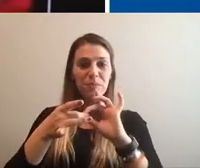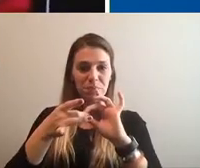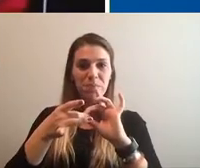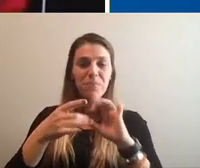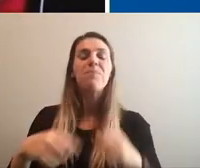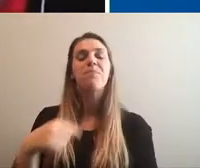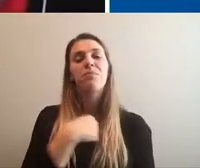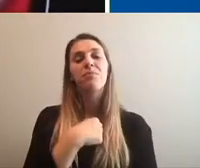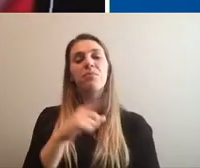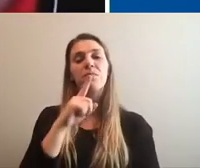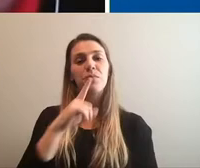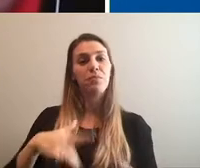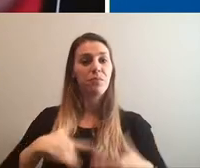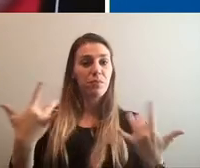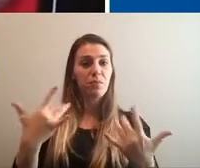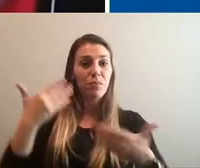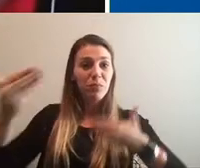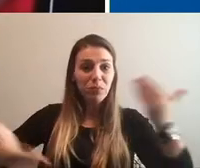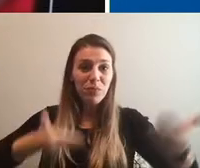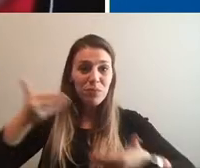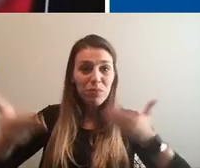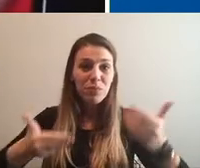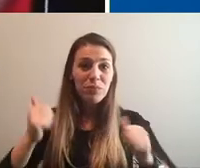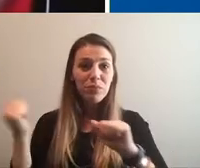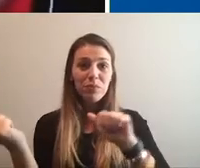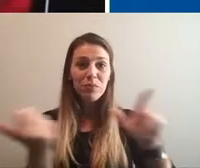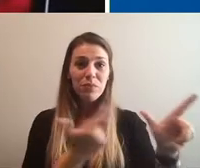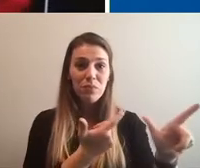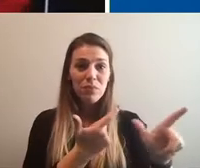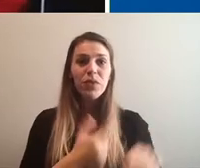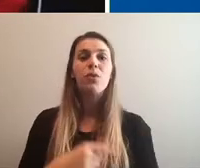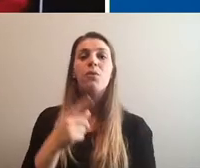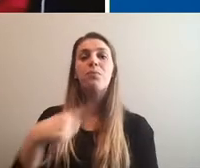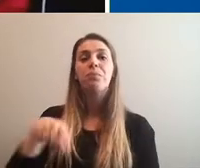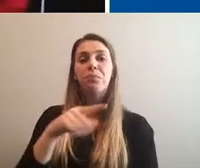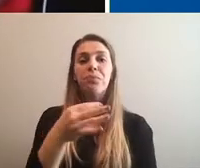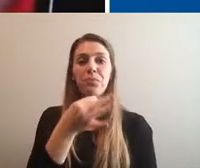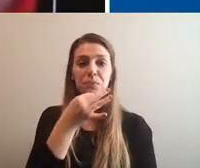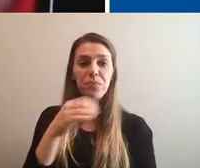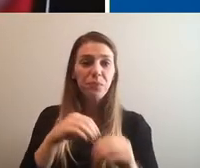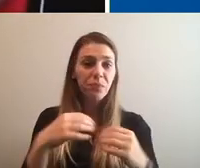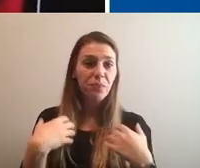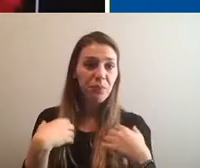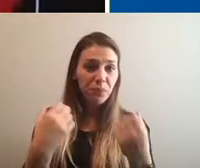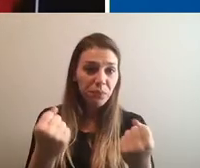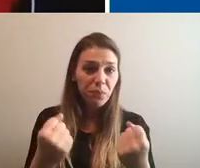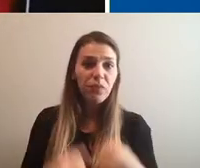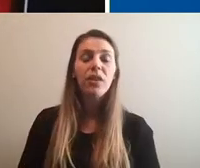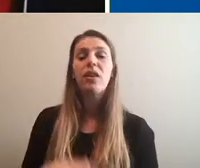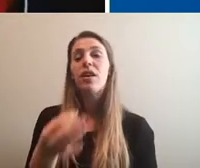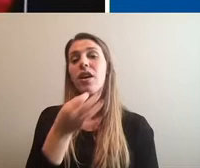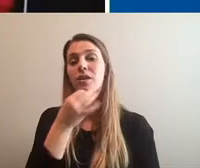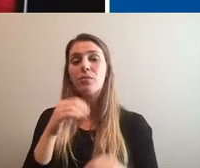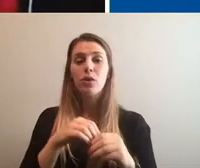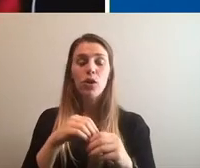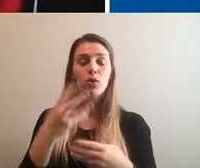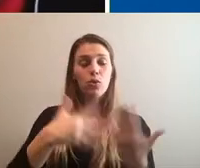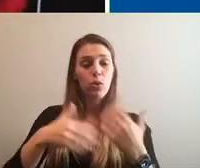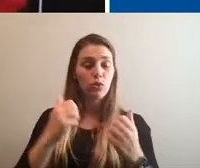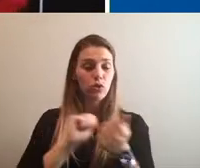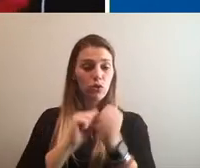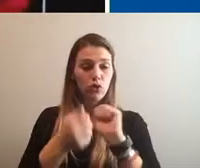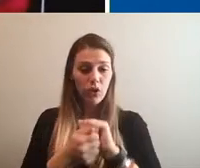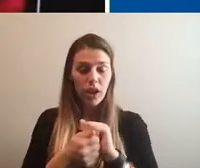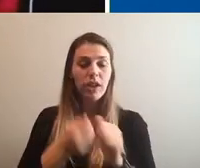able to welcome all of you from around the world, experts in health, experts in social change, experts in caring for